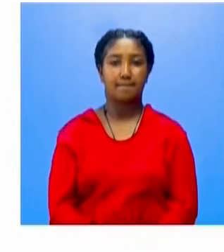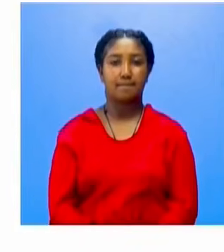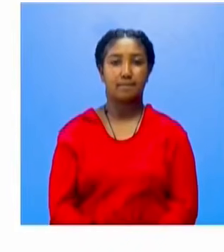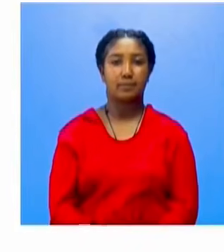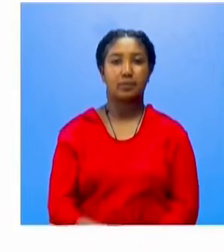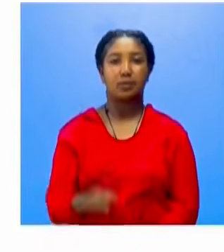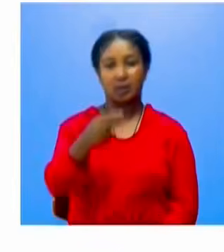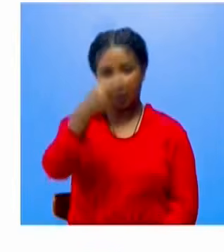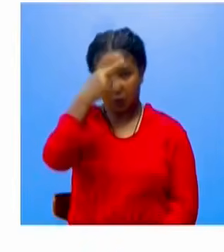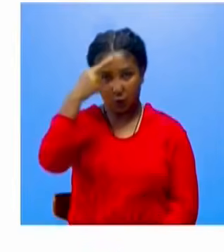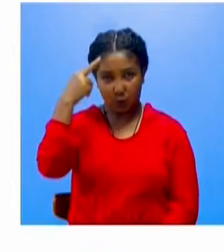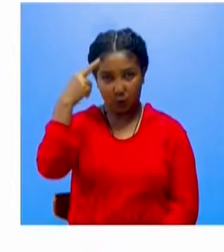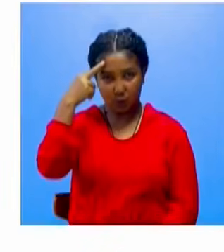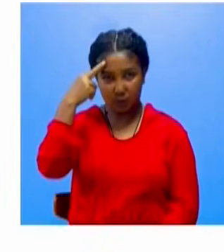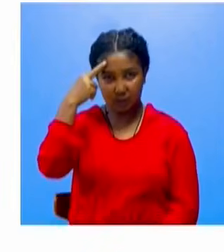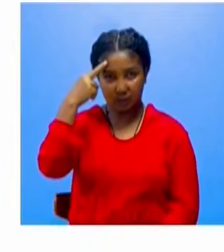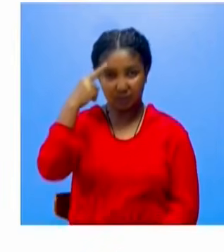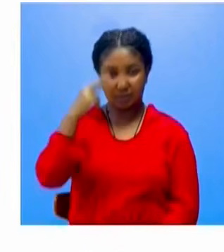the cause